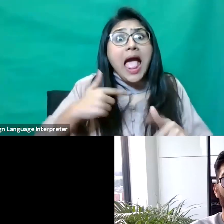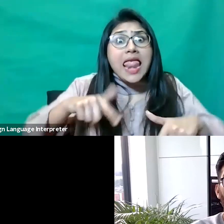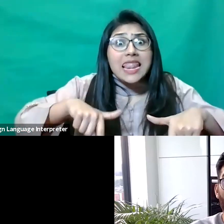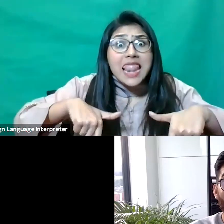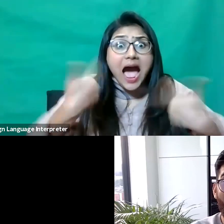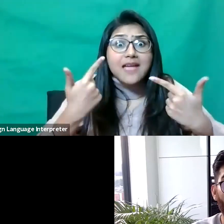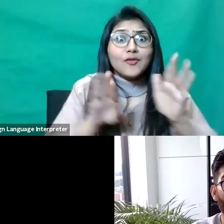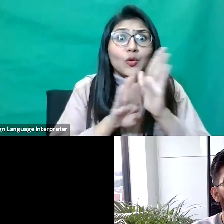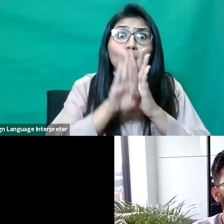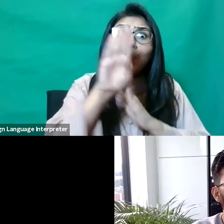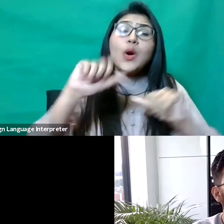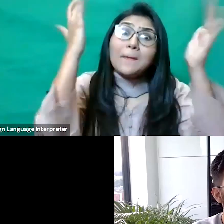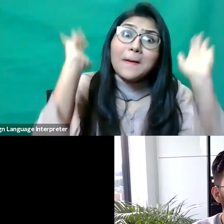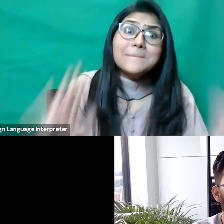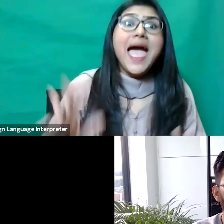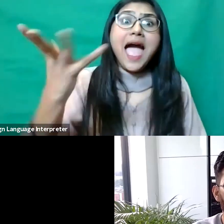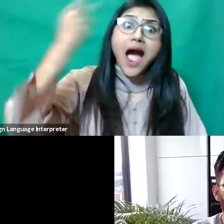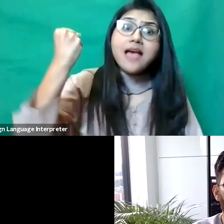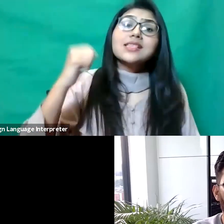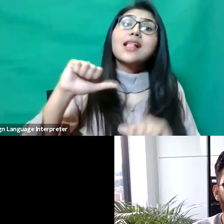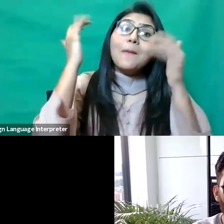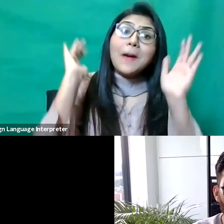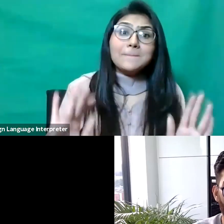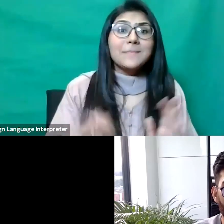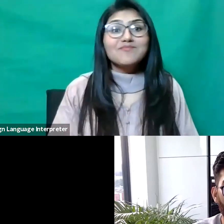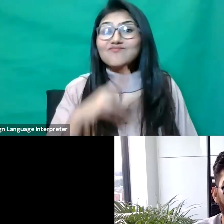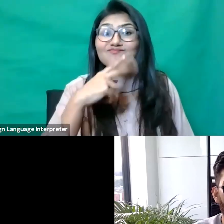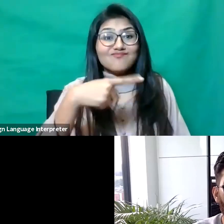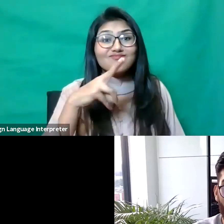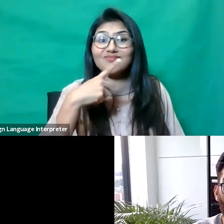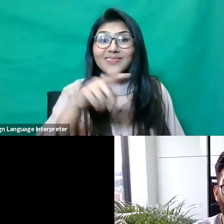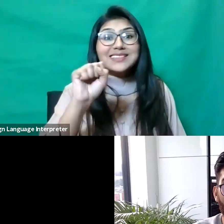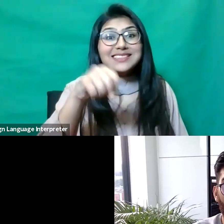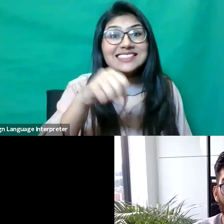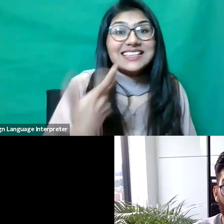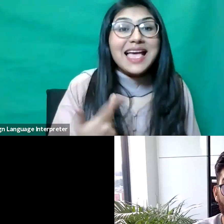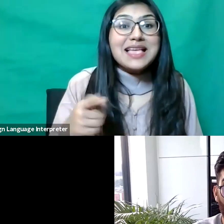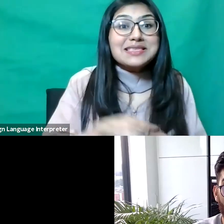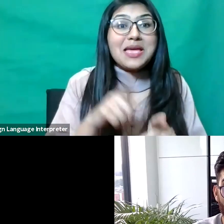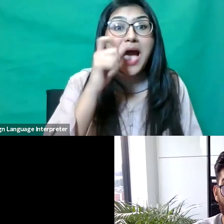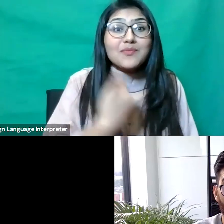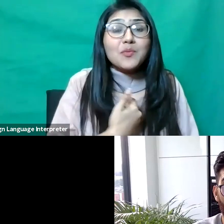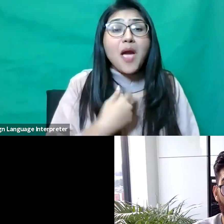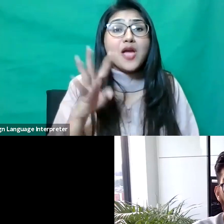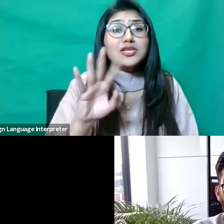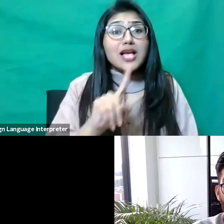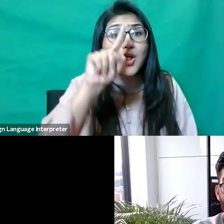possible. Exactly. I mean, because obviously, as I mentioned, that I had a cochlear implant when I was 4 years